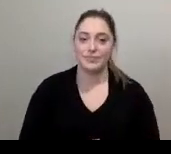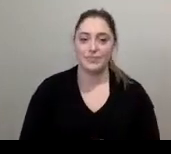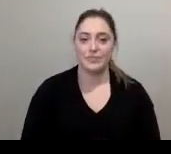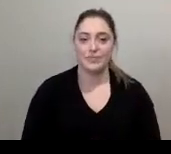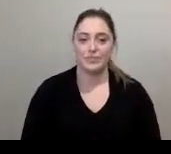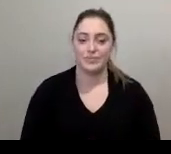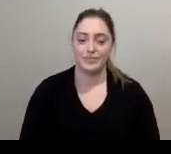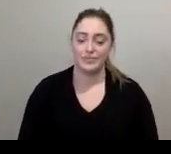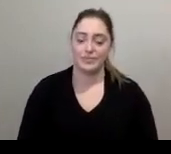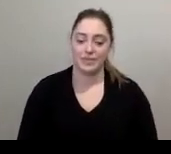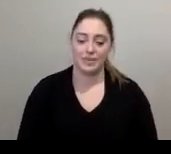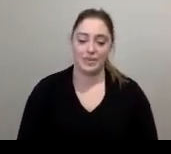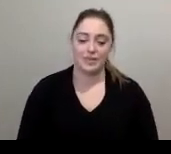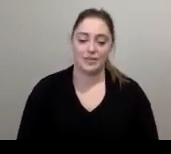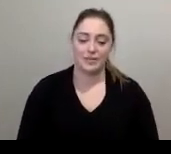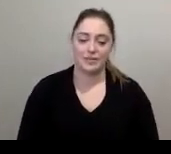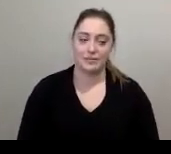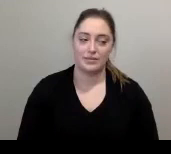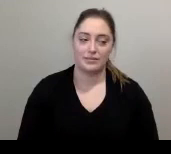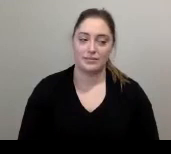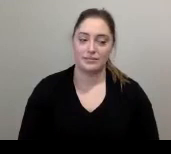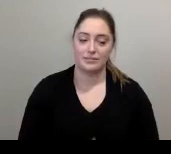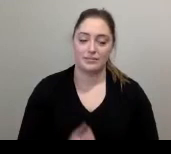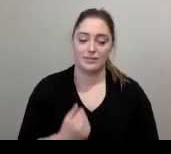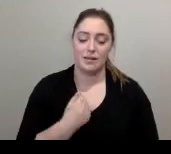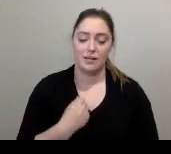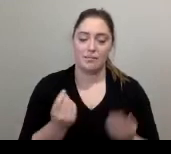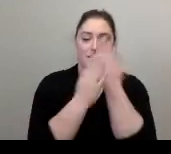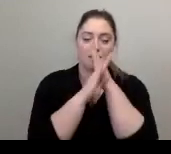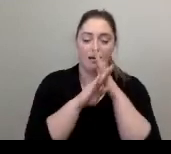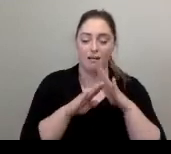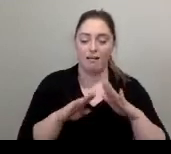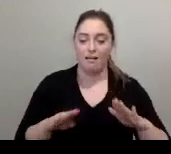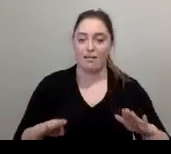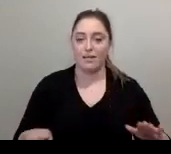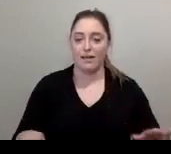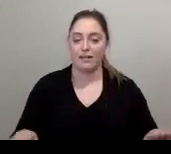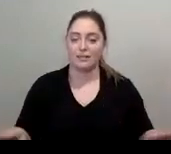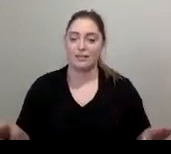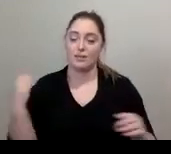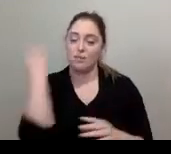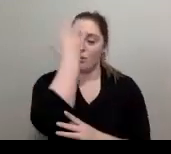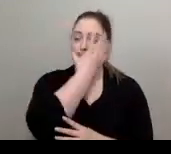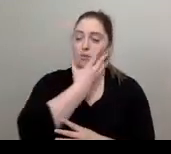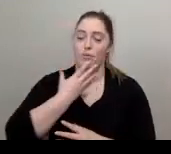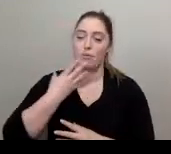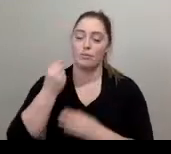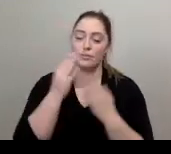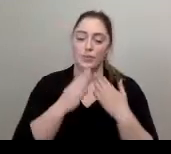truth. Are me in the silence breathing beautiful